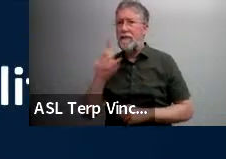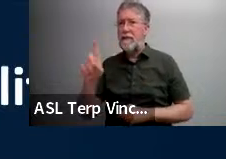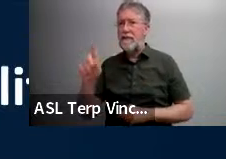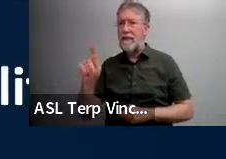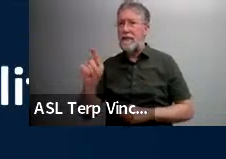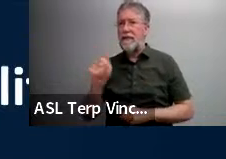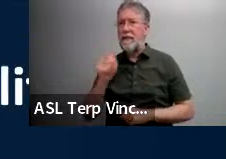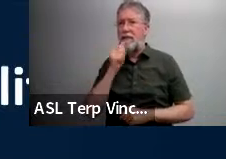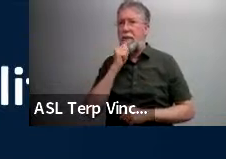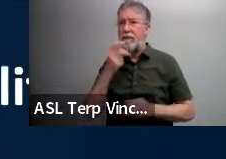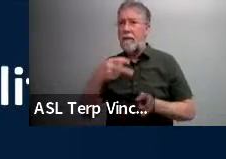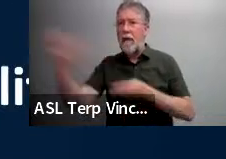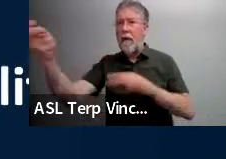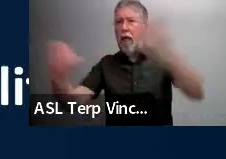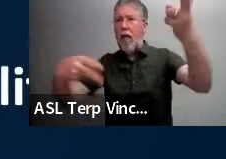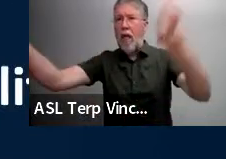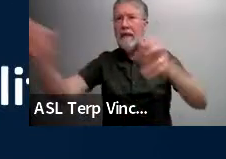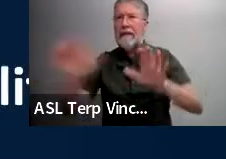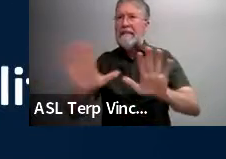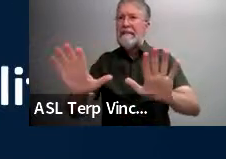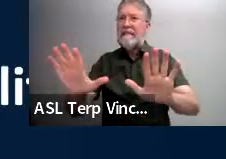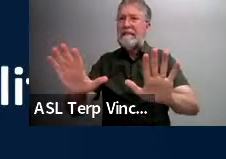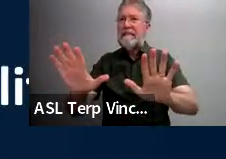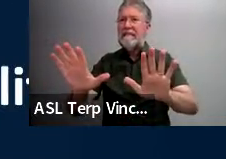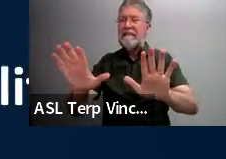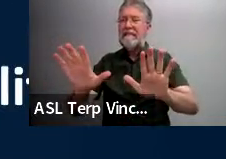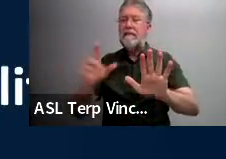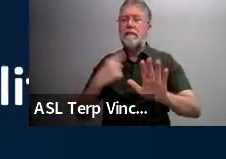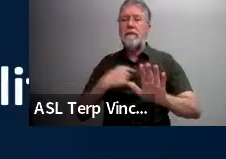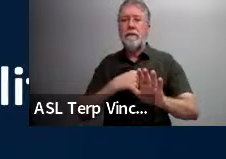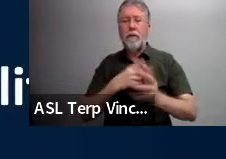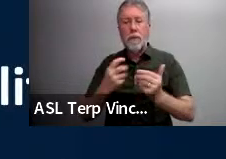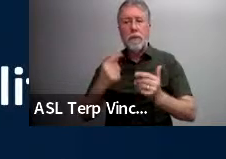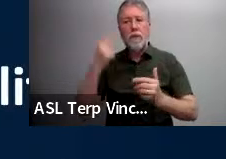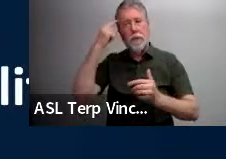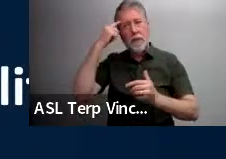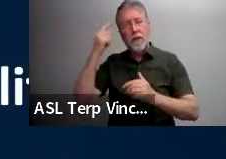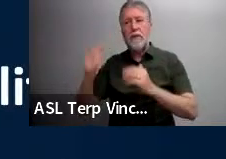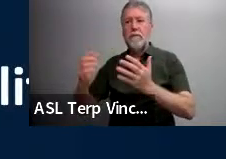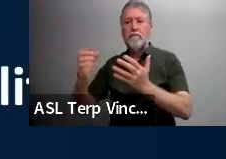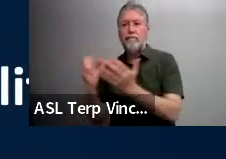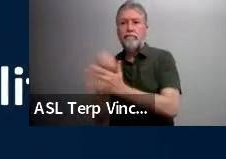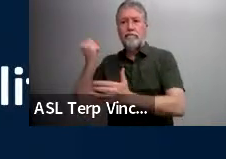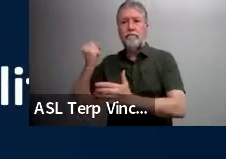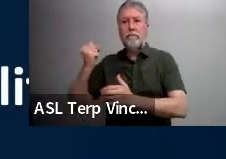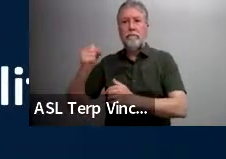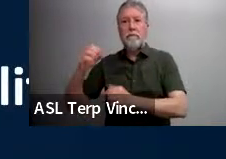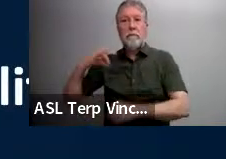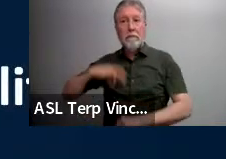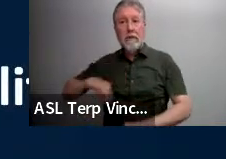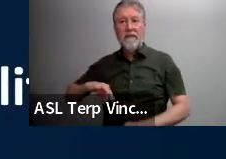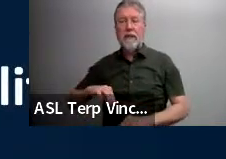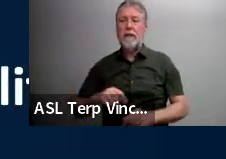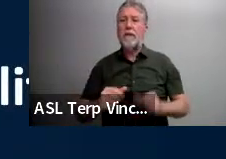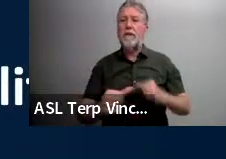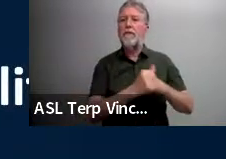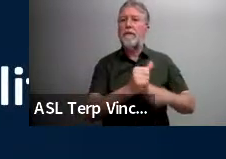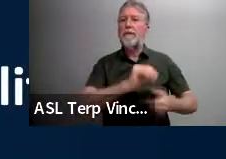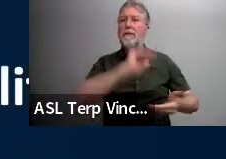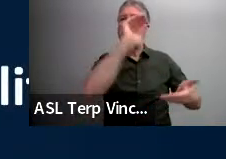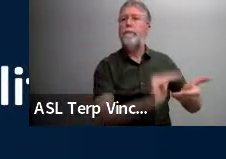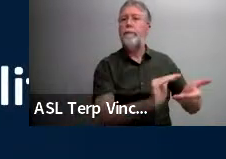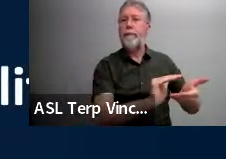think about using that framework of maximizing benefits and minimizing risks, we want to think about not only the risks